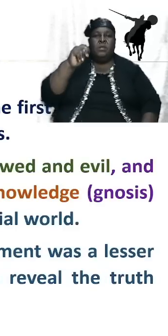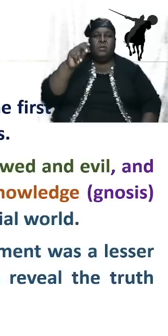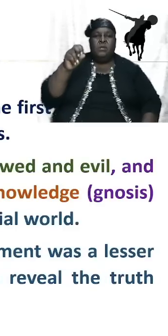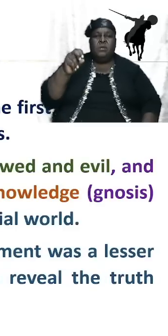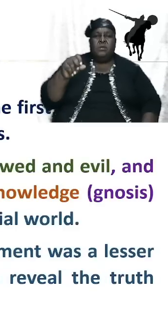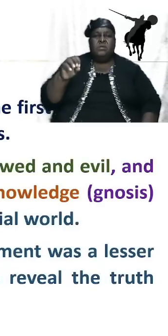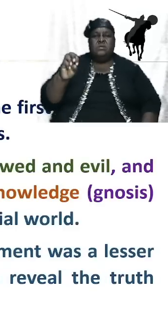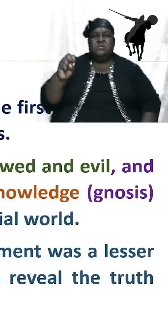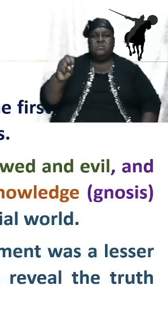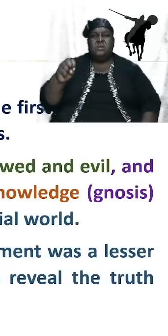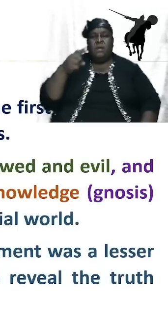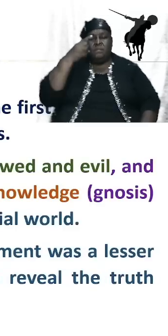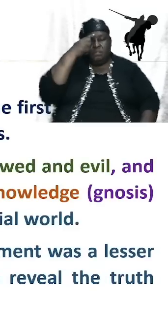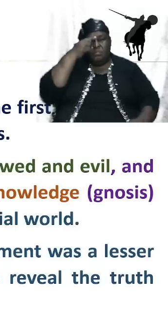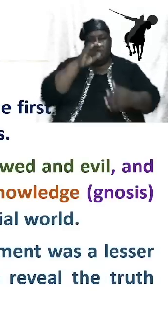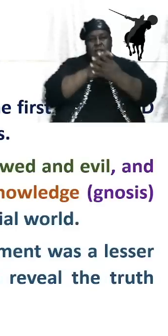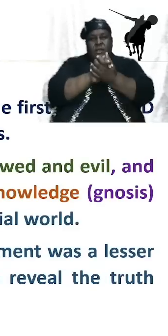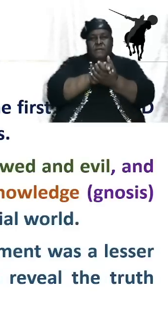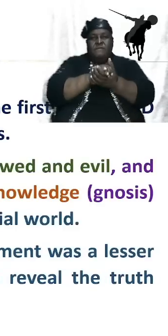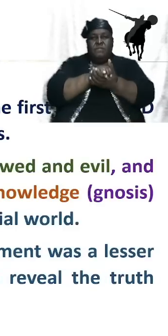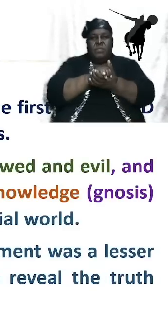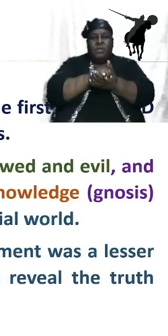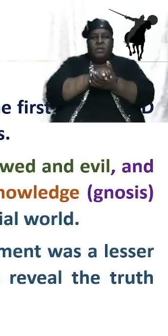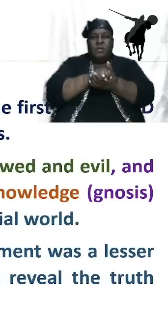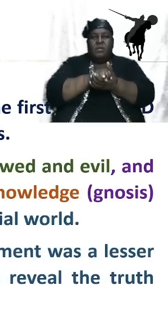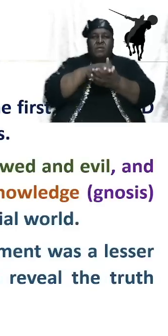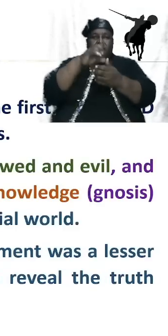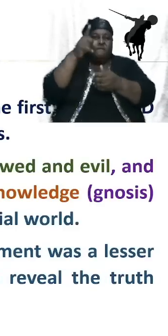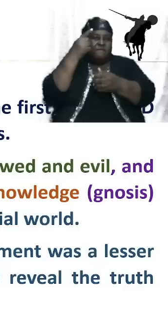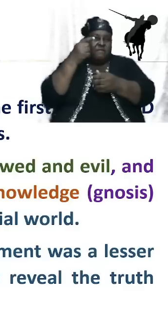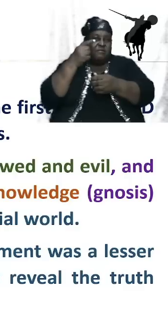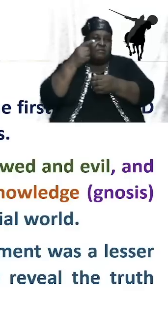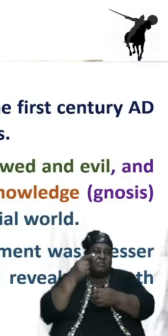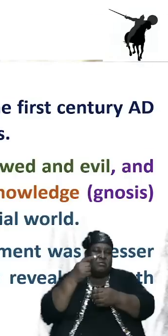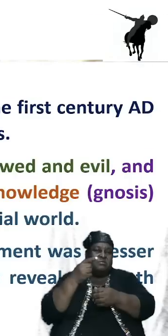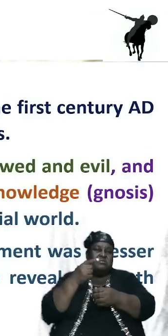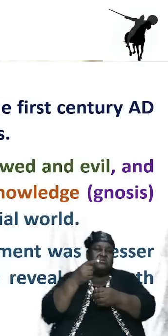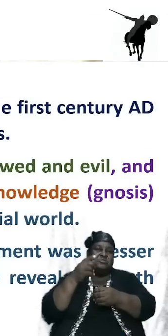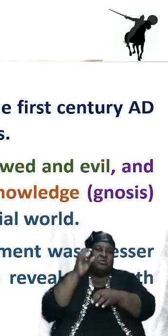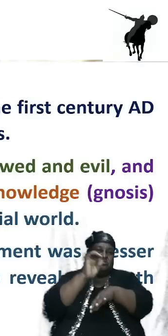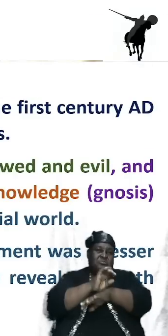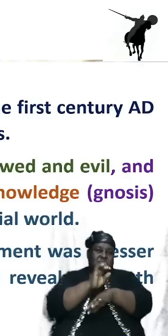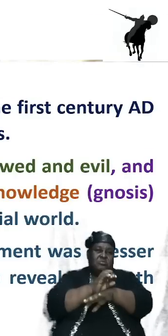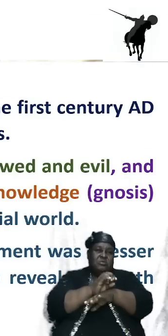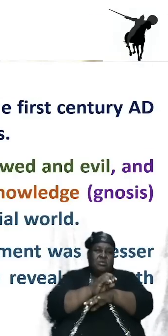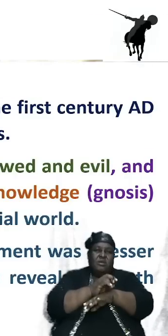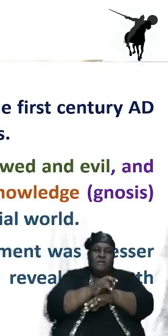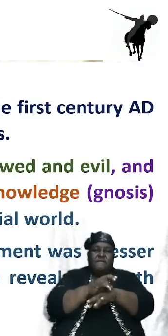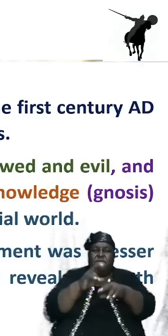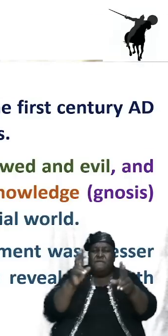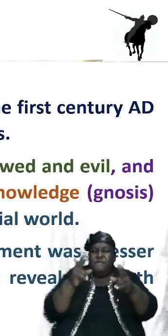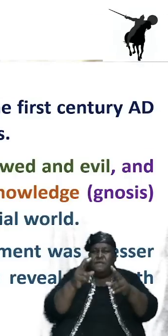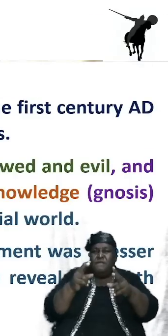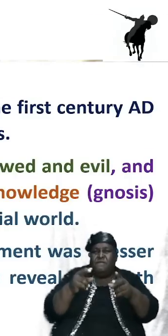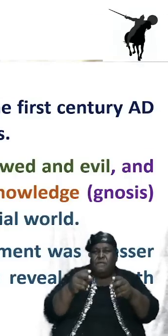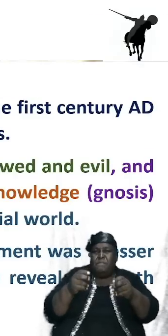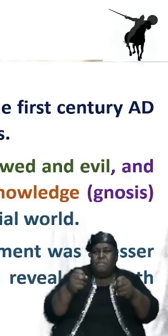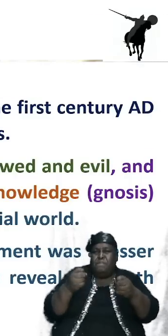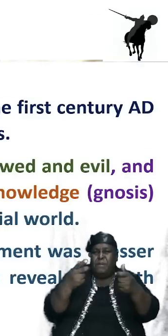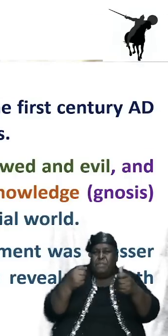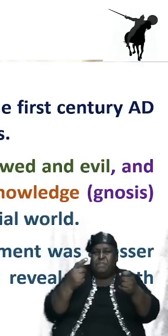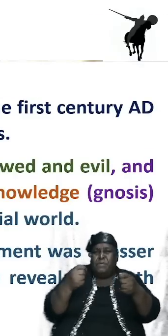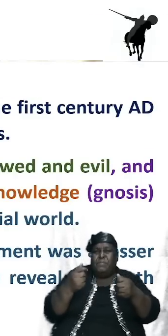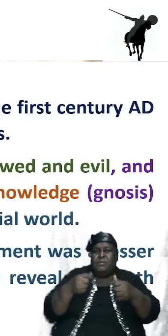Gnosticism is a belief that emerged out of the first century and it became very, very popular. Matter of fact, during the time of